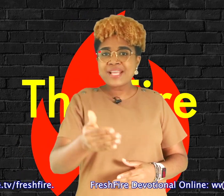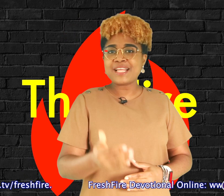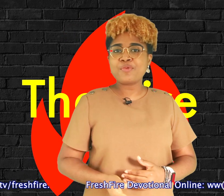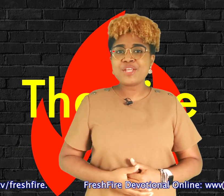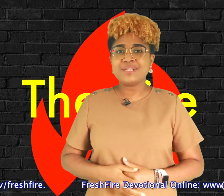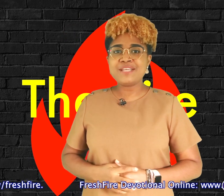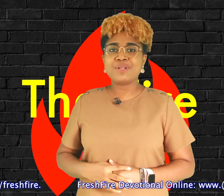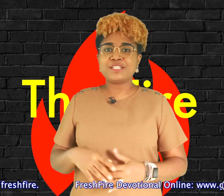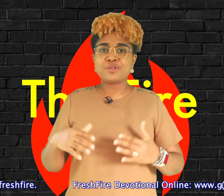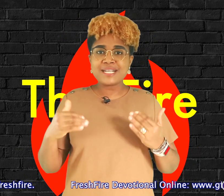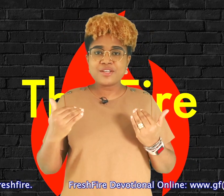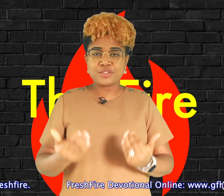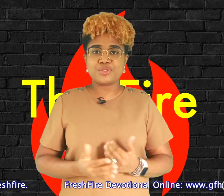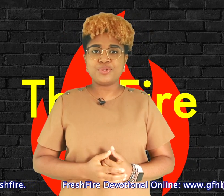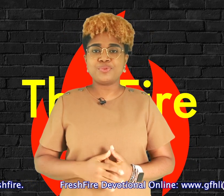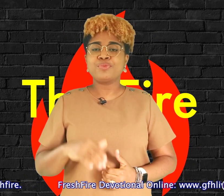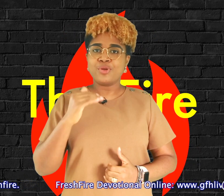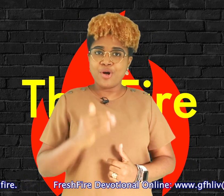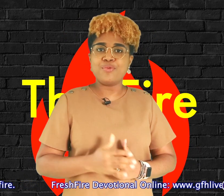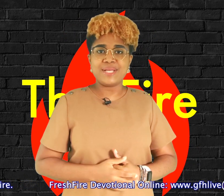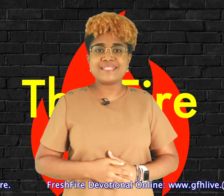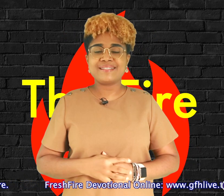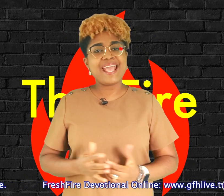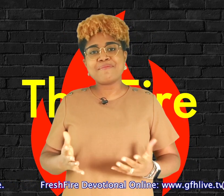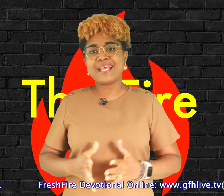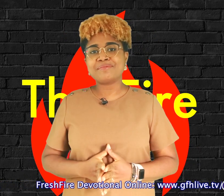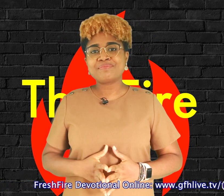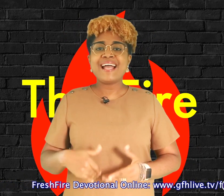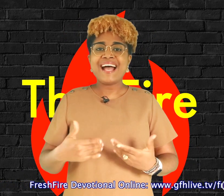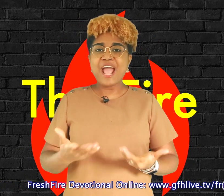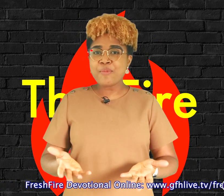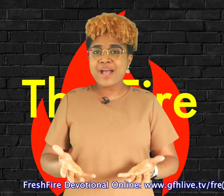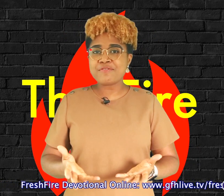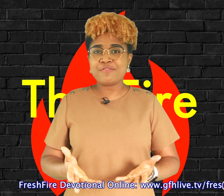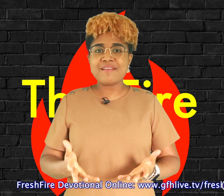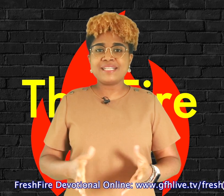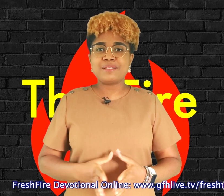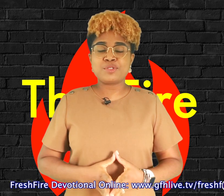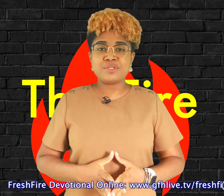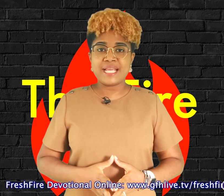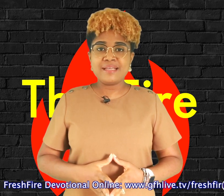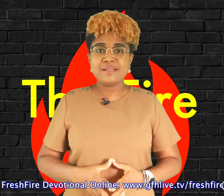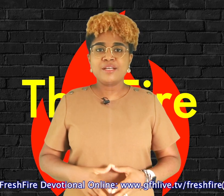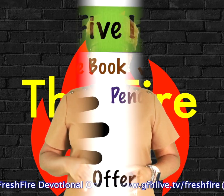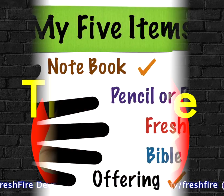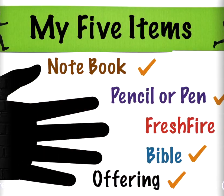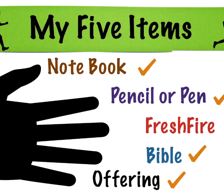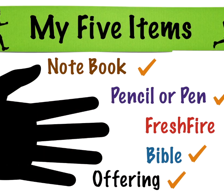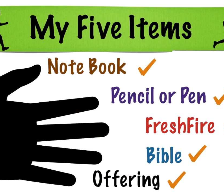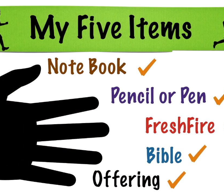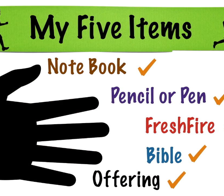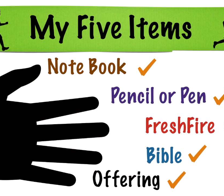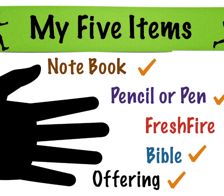I pray that the way you live will attract God to you always. Amen. I hope you have your 5 items today.